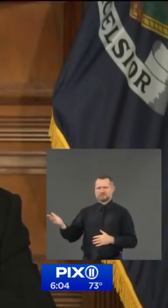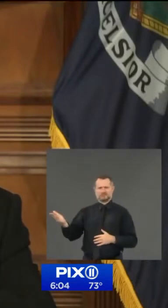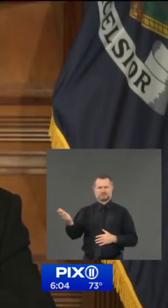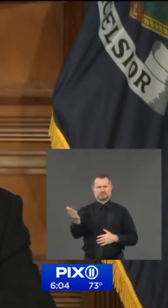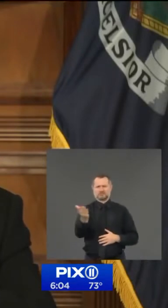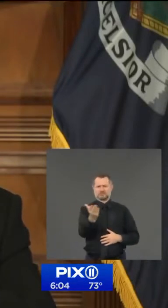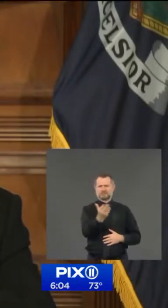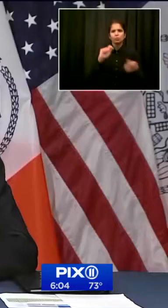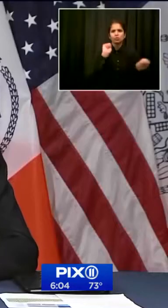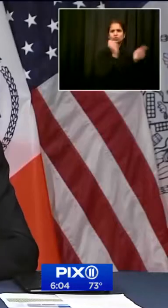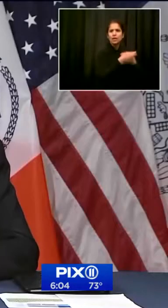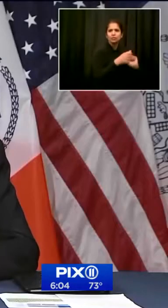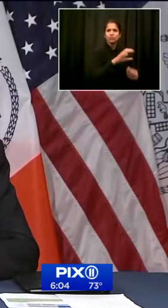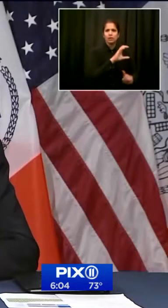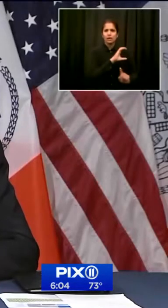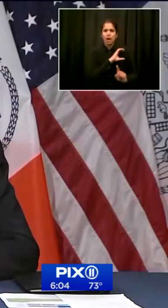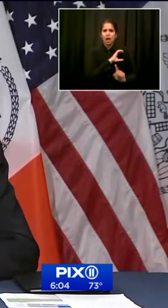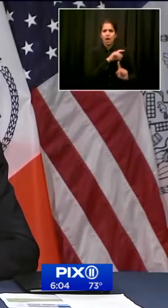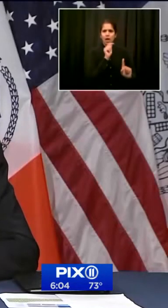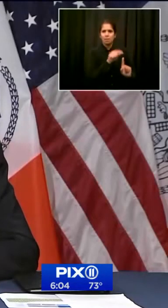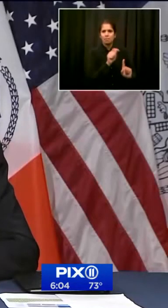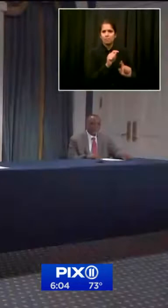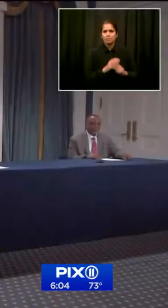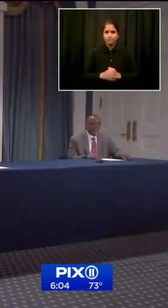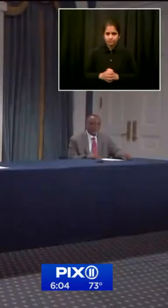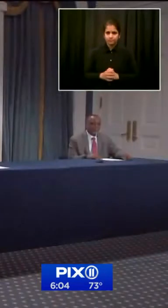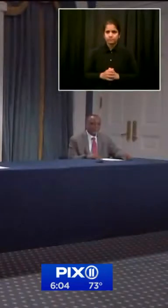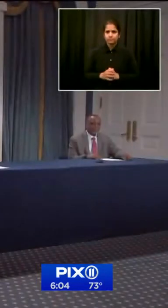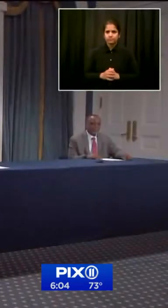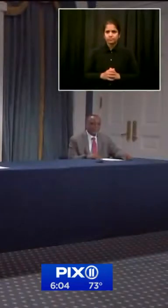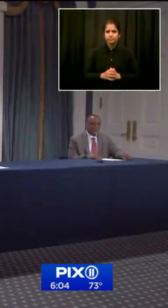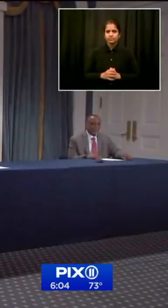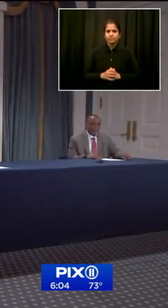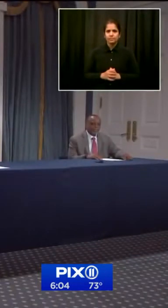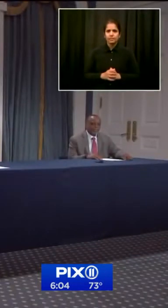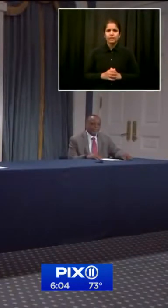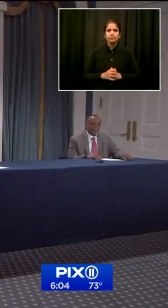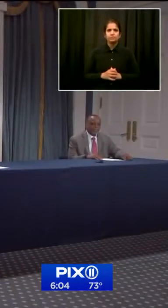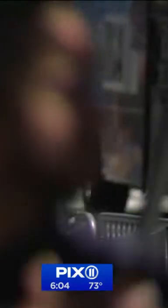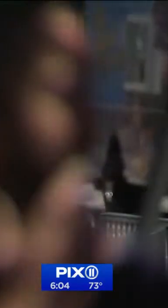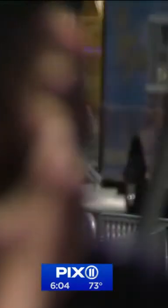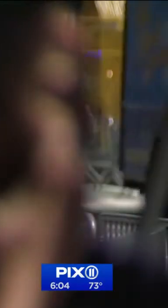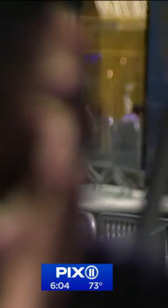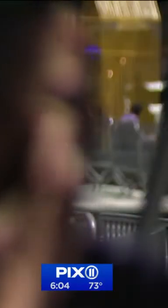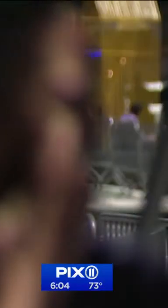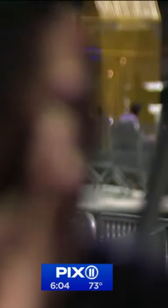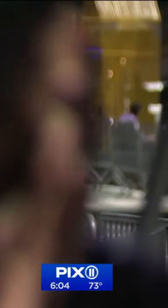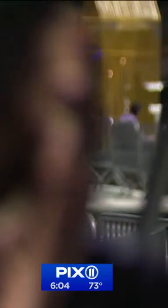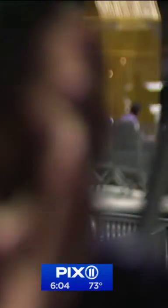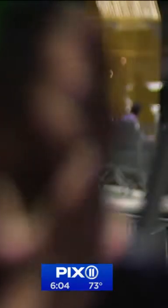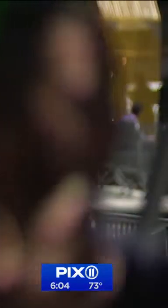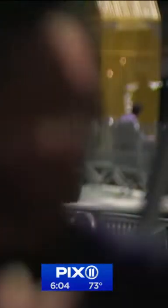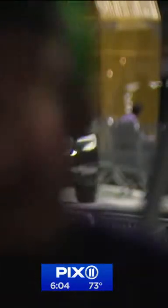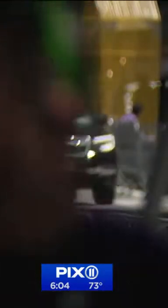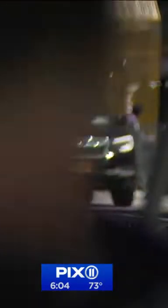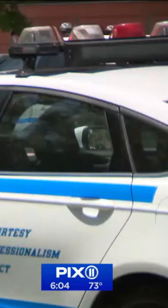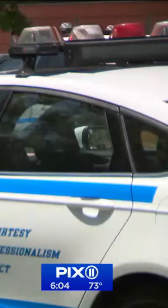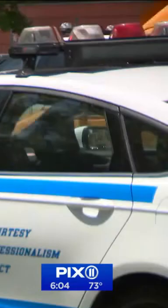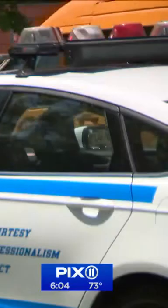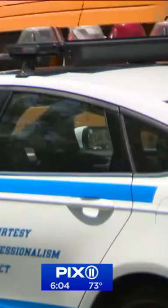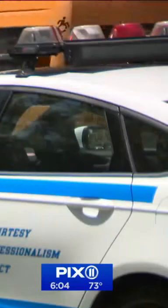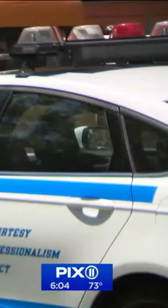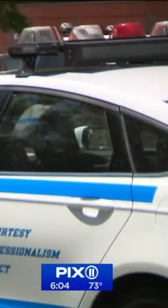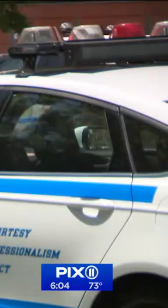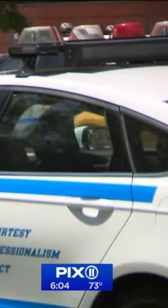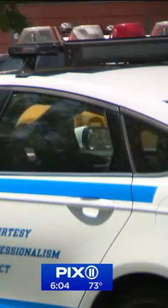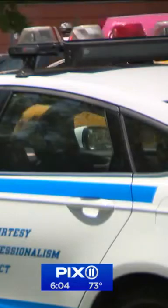devalue black lives? And Mayor Bill de Blasio today announced a series of town halls between young people and the police that will take place in